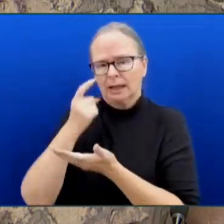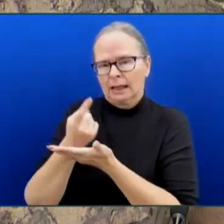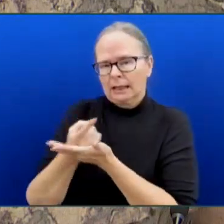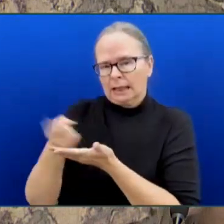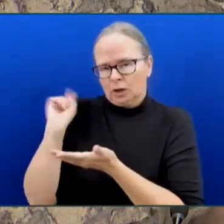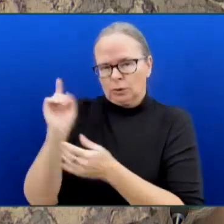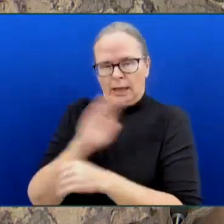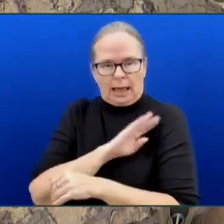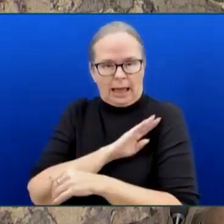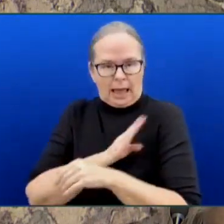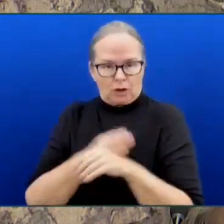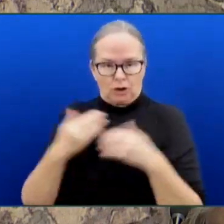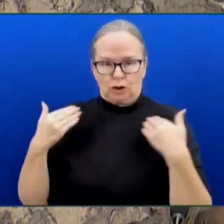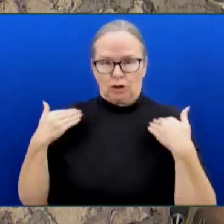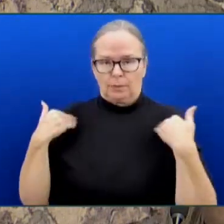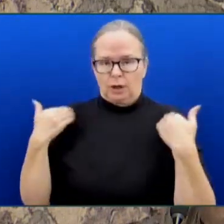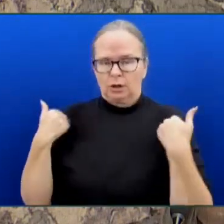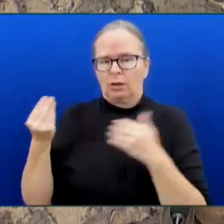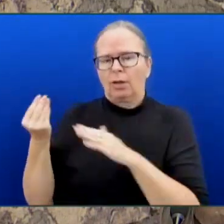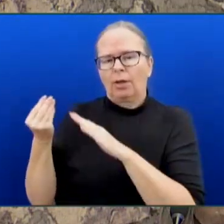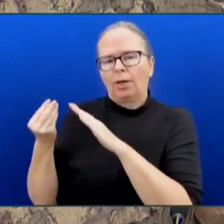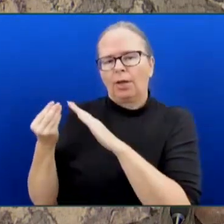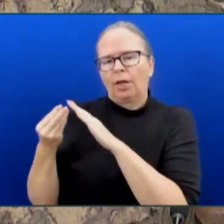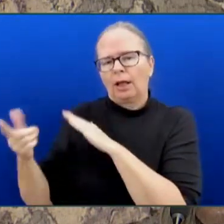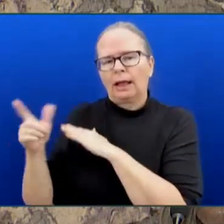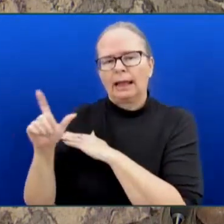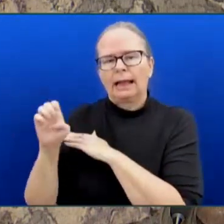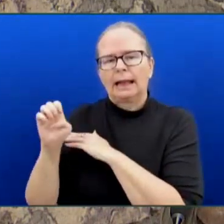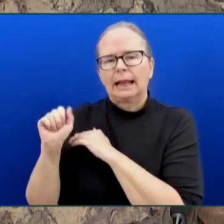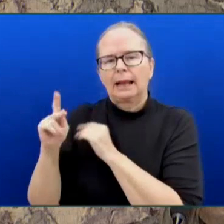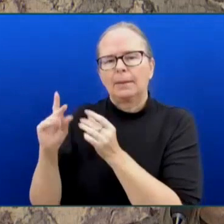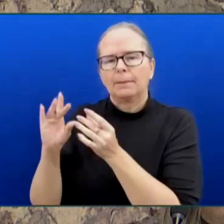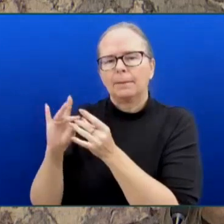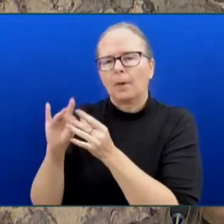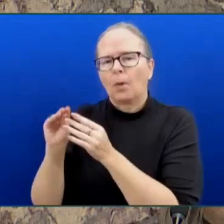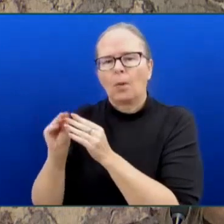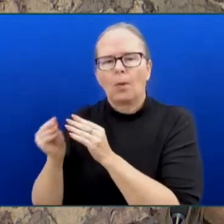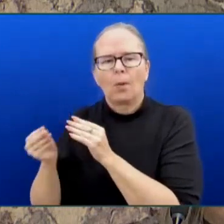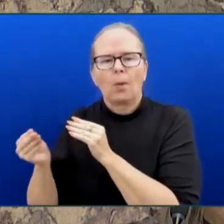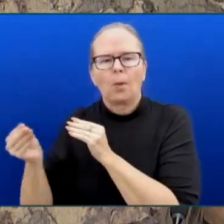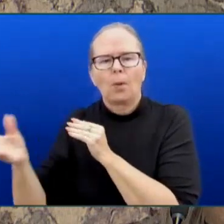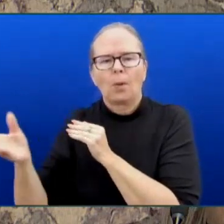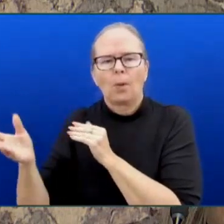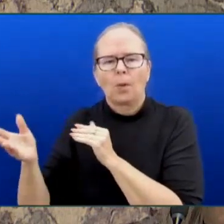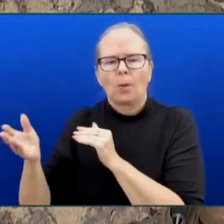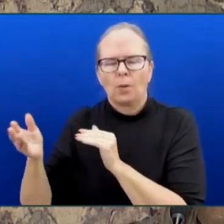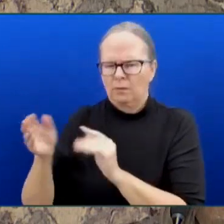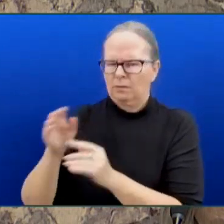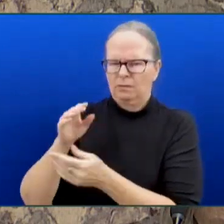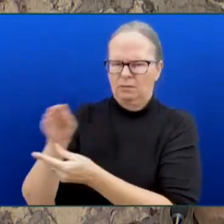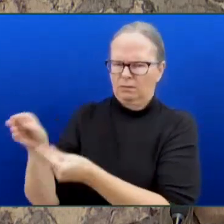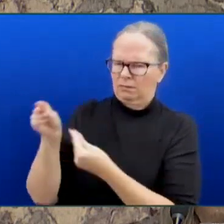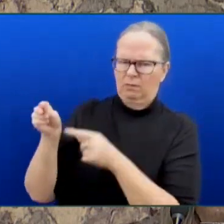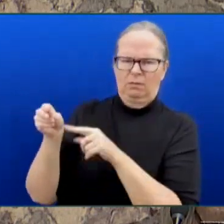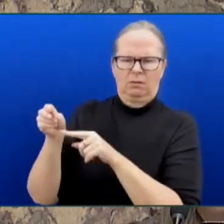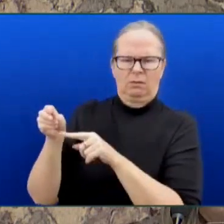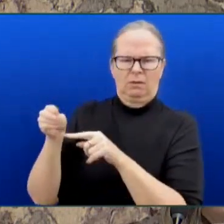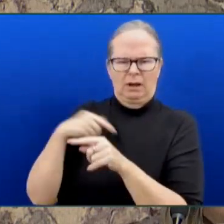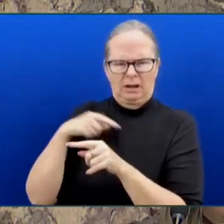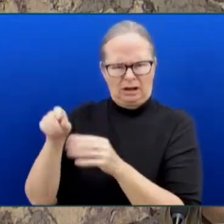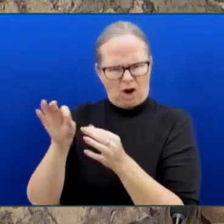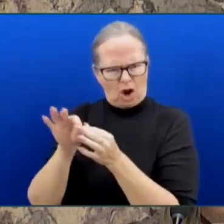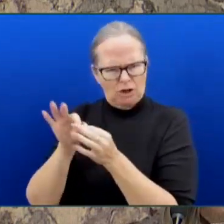needed help understanding the scale of his own Cost BC scheme. Well, I'm here to offer a little advice and a little help to the Premier, and it's pretty